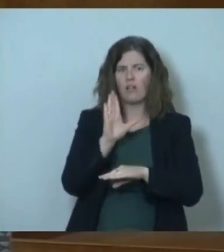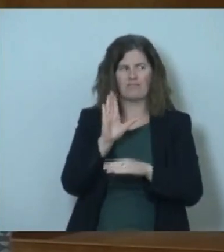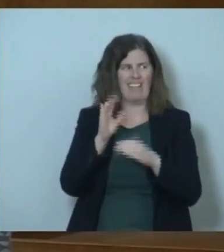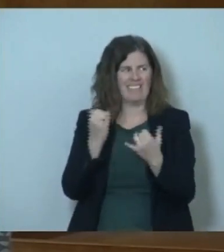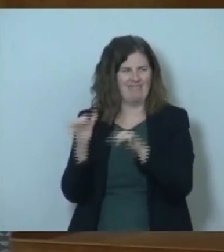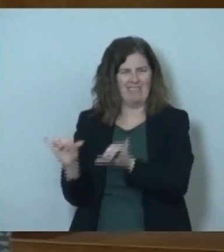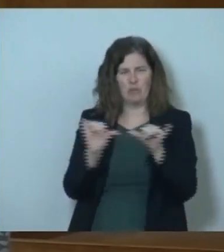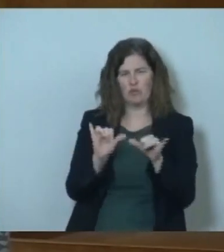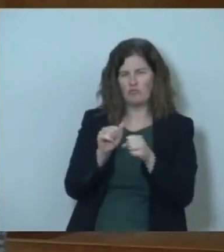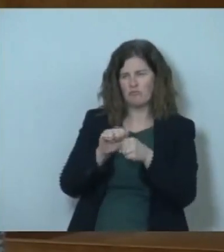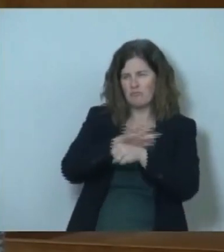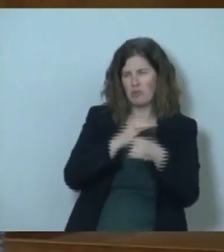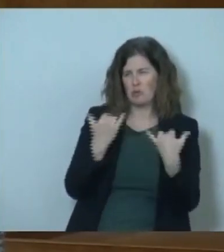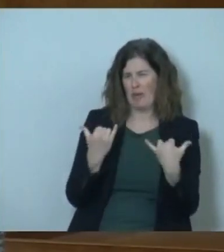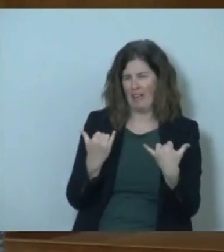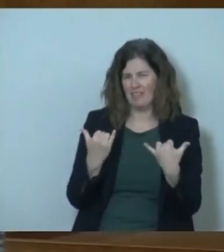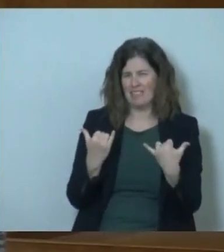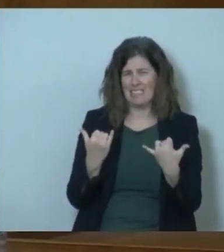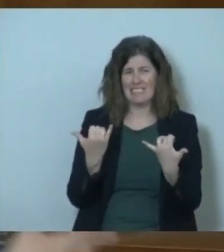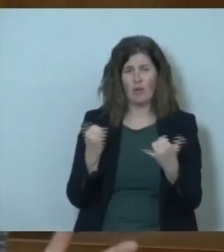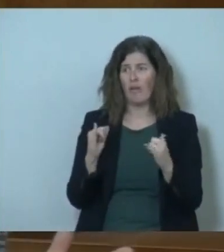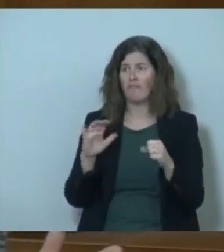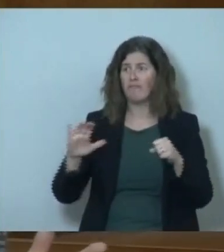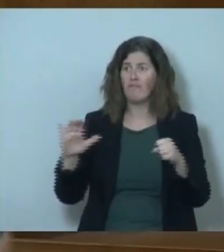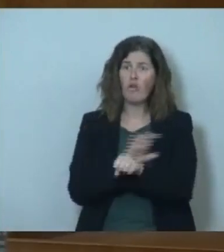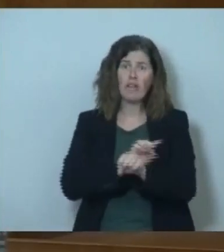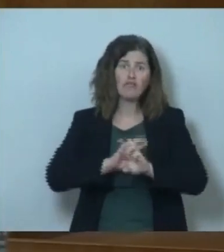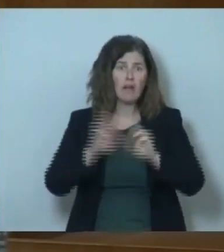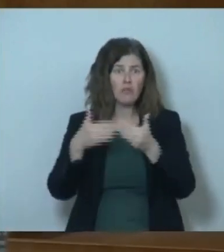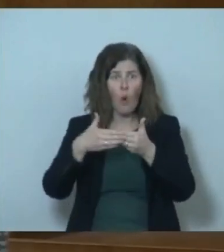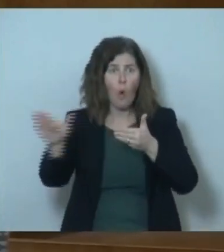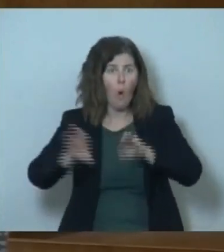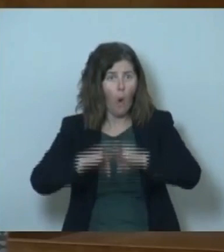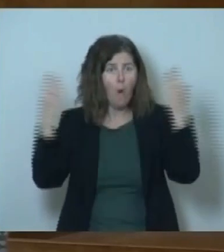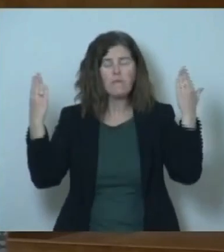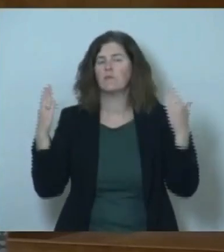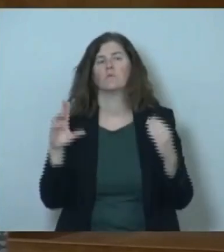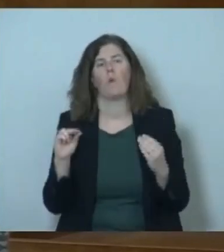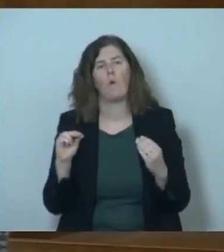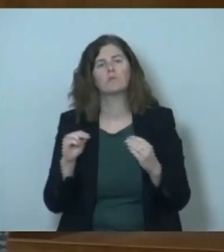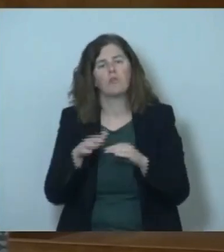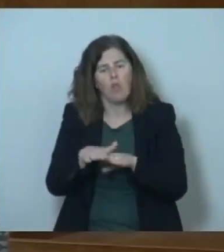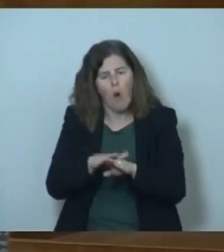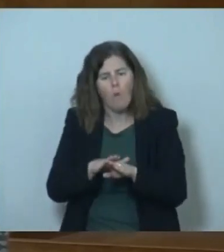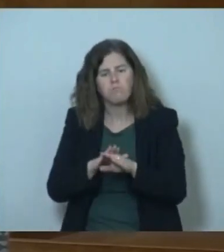world. Just the same, we're not ready to completely reopen everything. We have to go slow. We have to look at